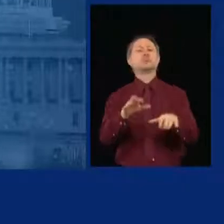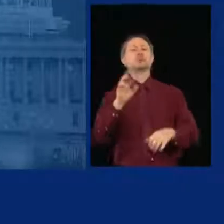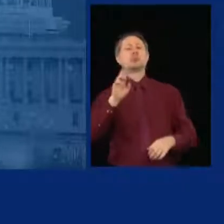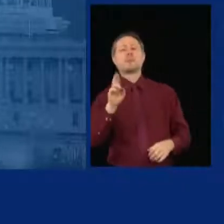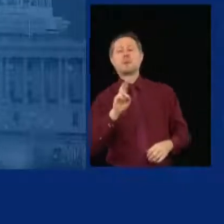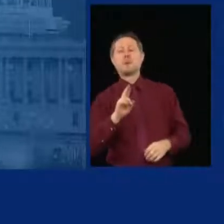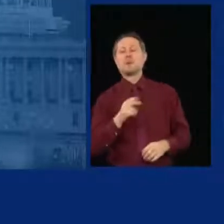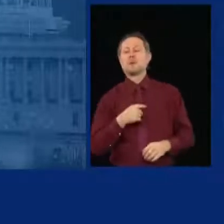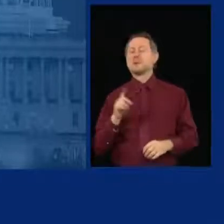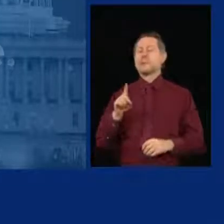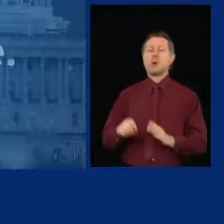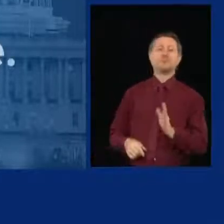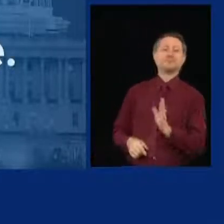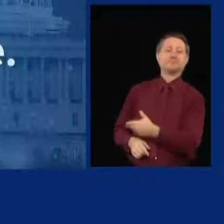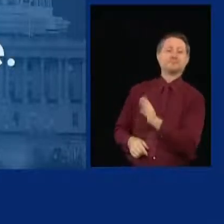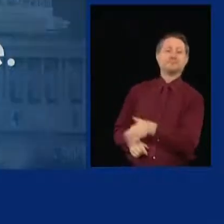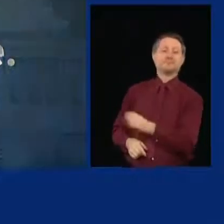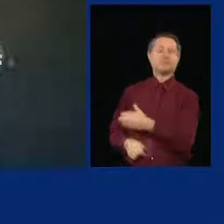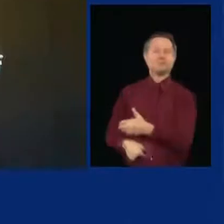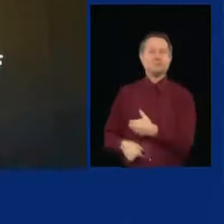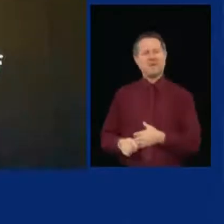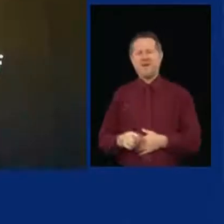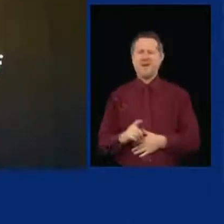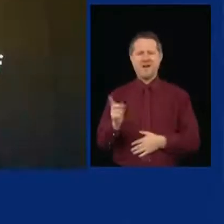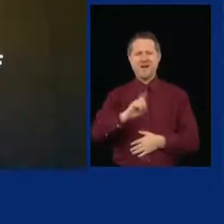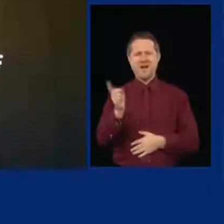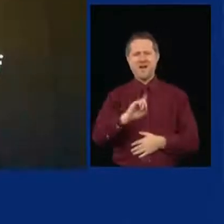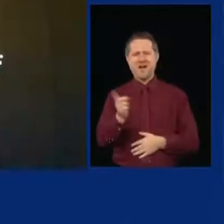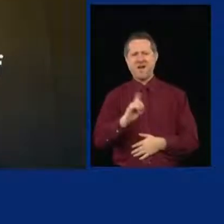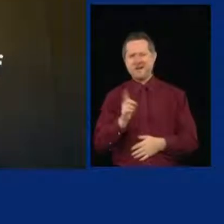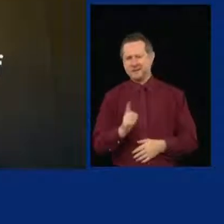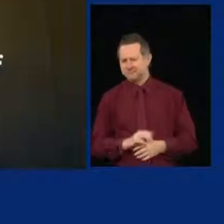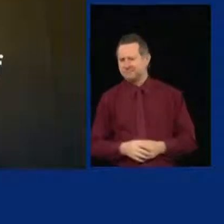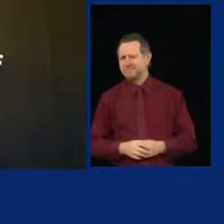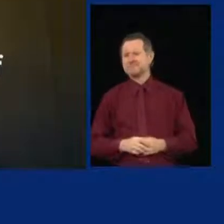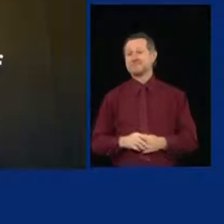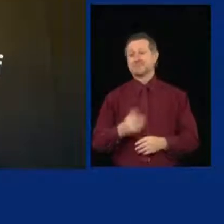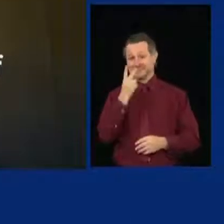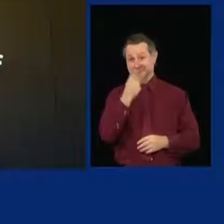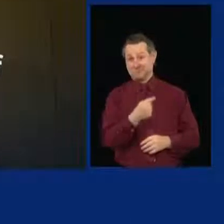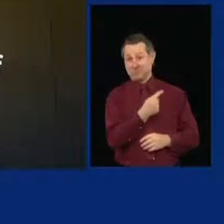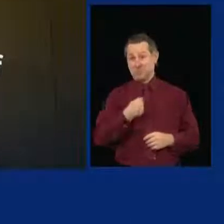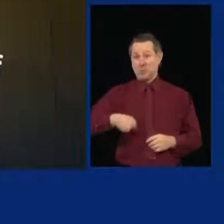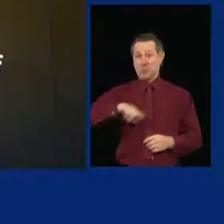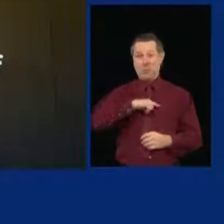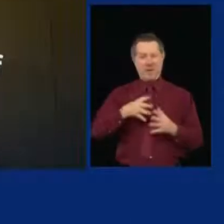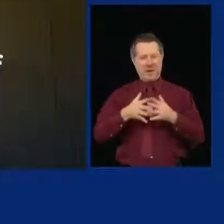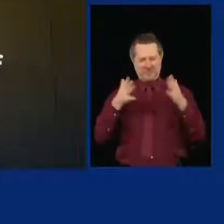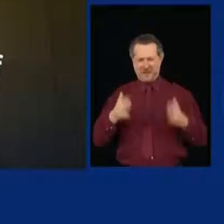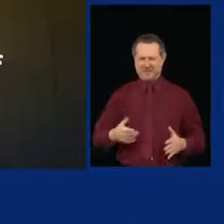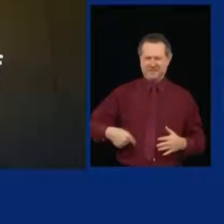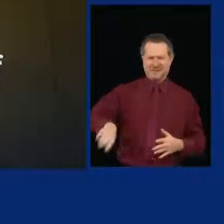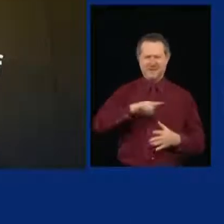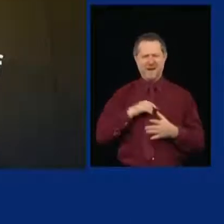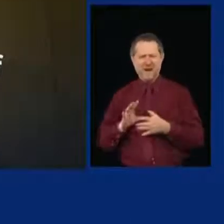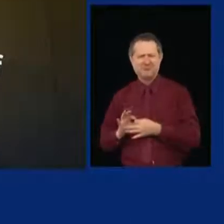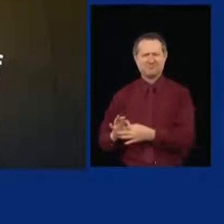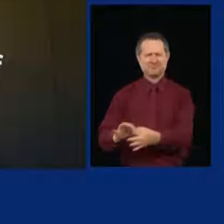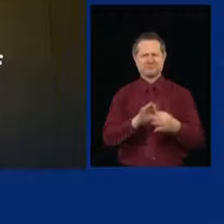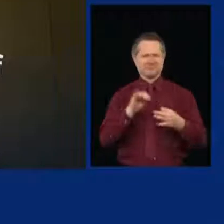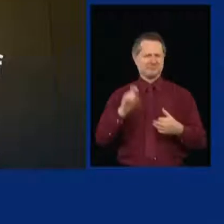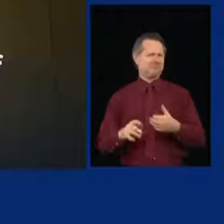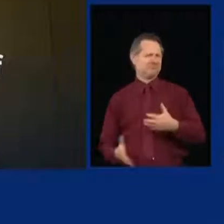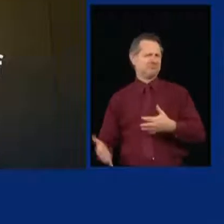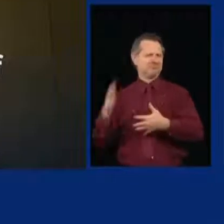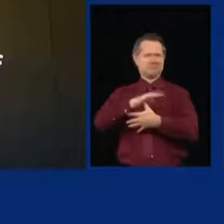Democrats live. We're not Democrats and Republicans. We are Americans. That's what comes first. And in a time of